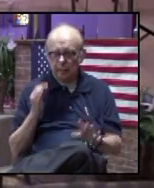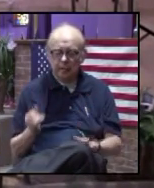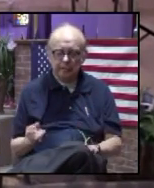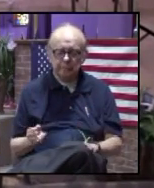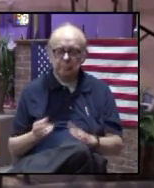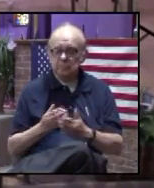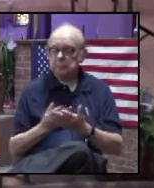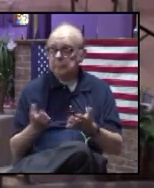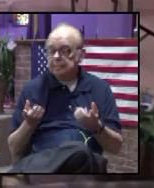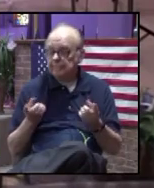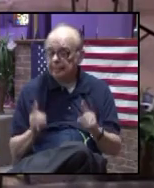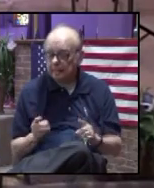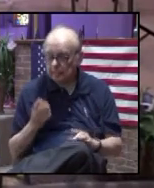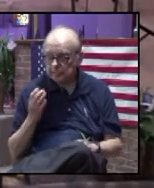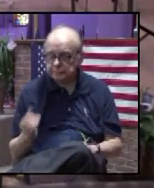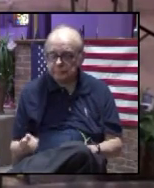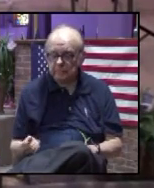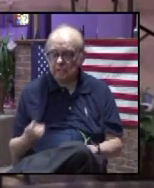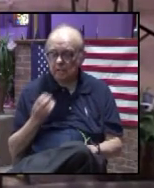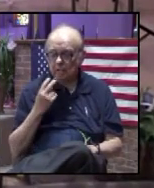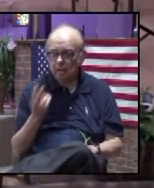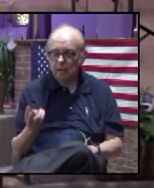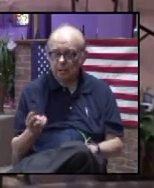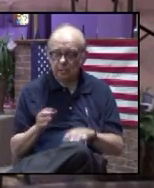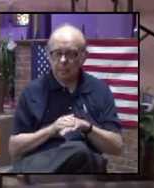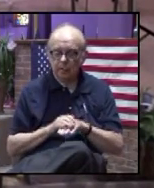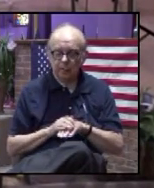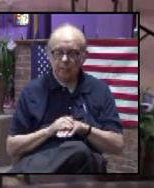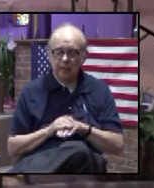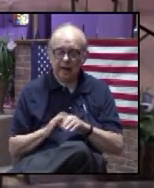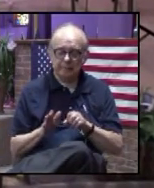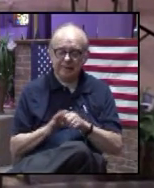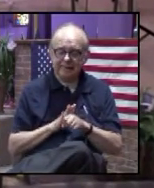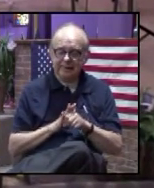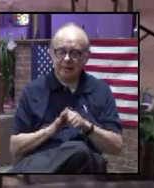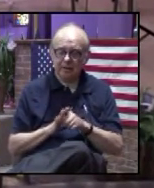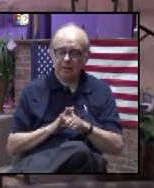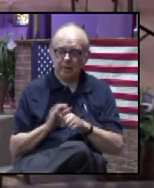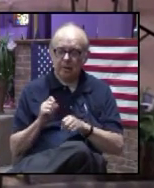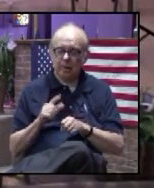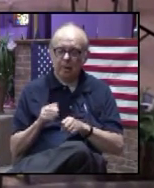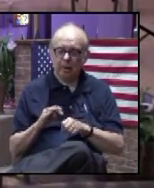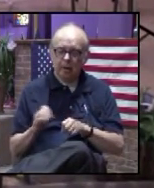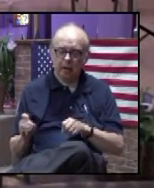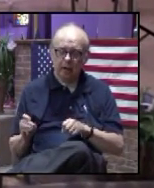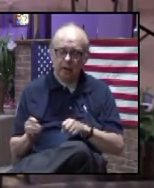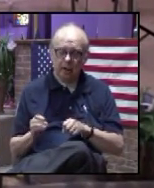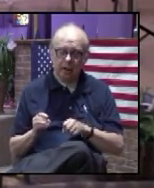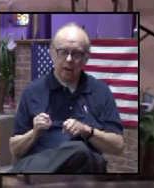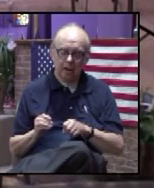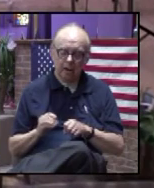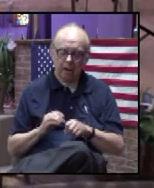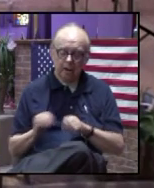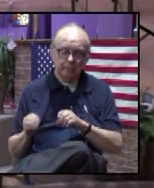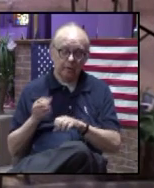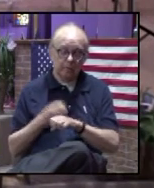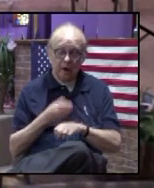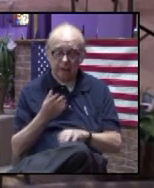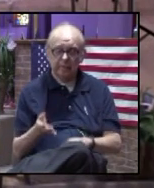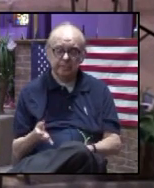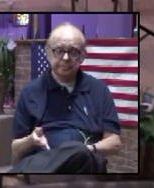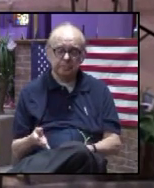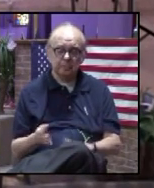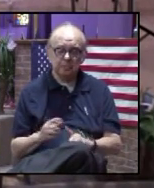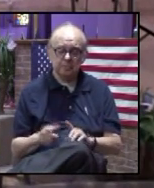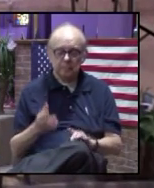that had happened, because they had seen that the grave had been sealed. The tomb, they had put a rock there. But